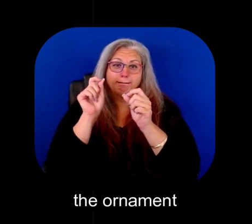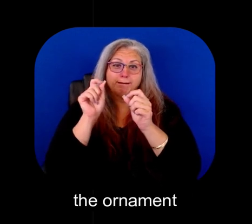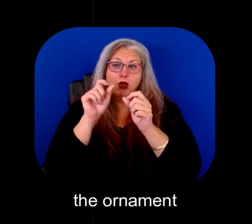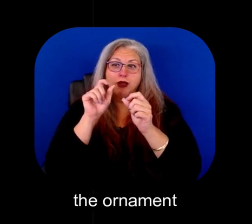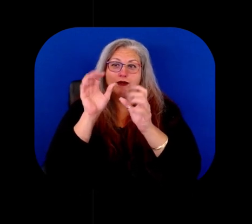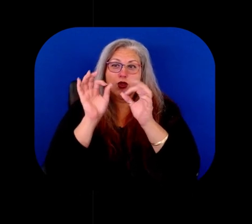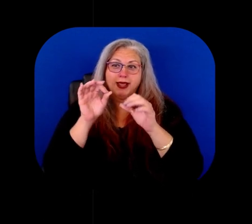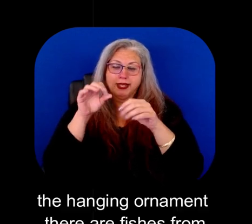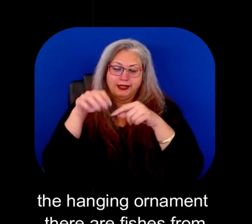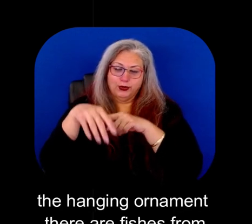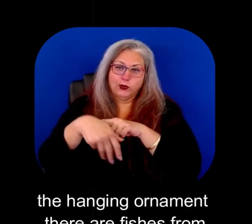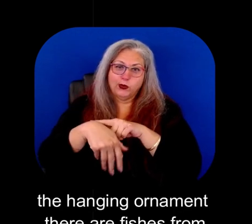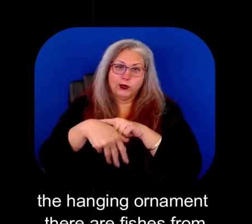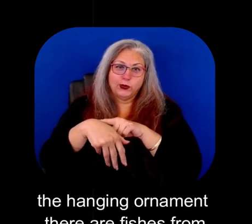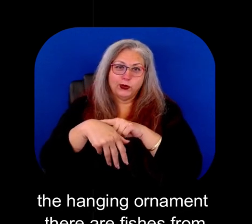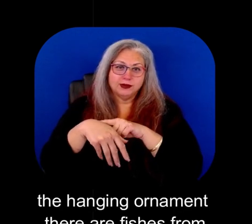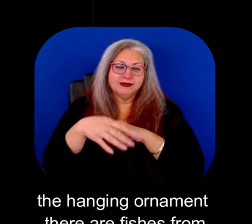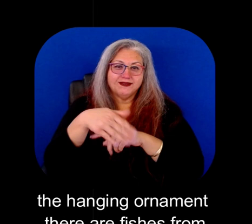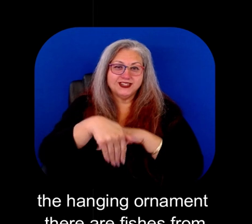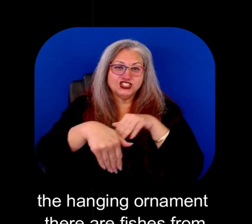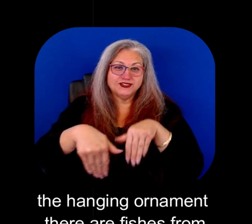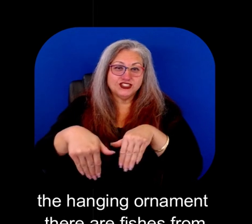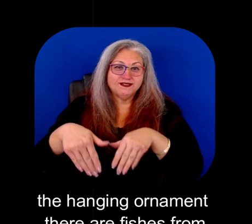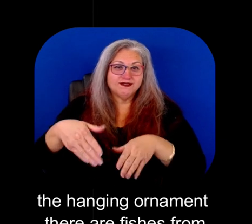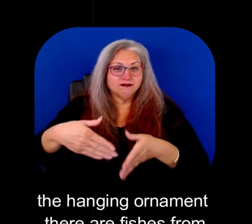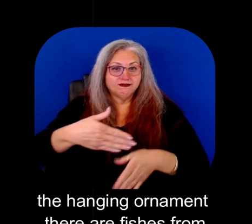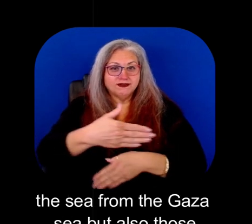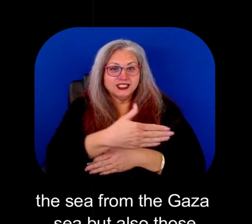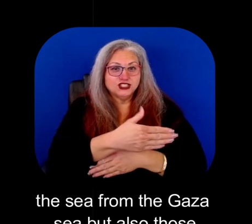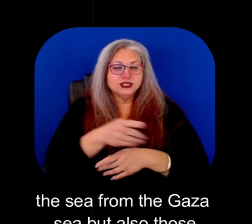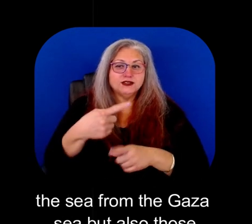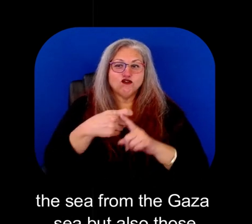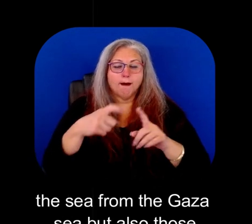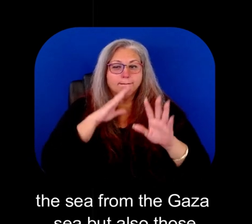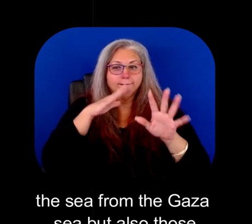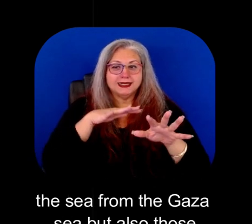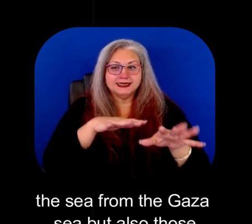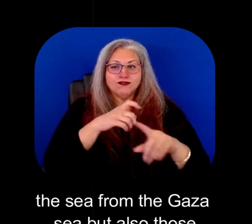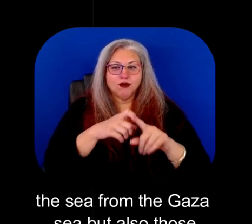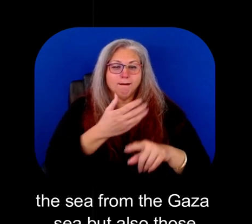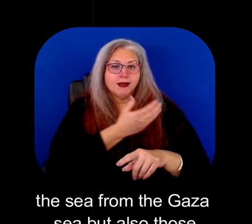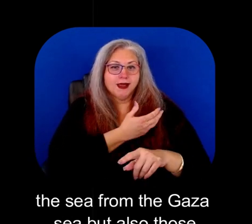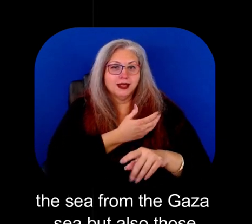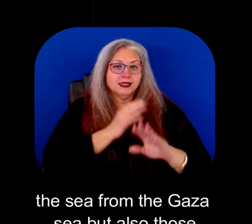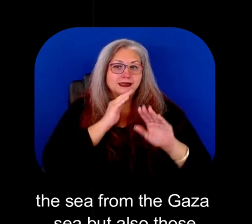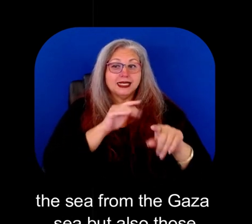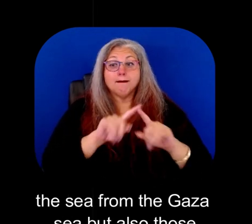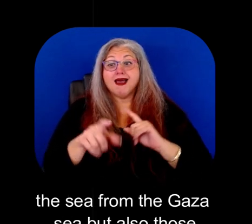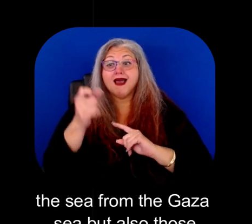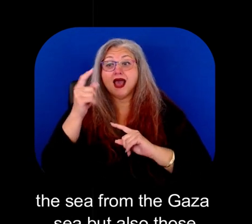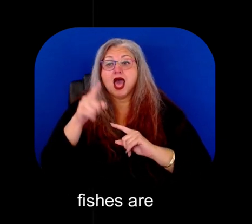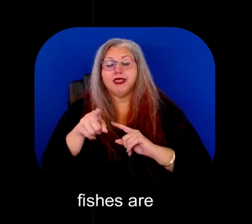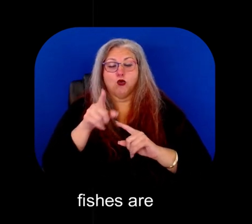the ornament, the hanging ornament. There are fishes from the sea, from the Gaza Sea, but